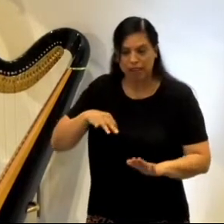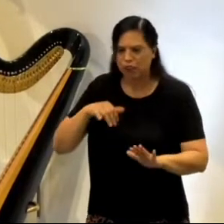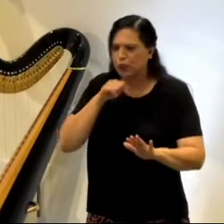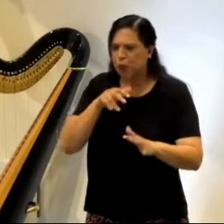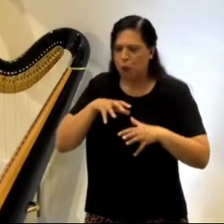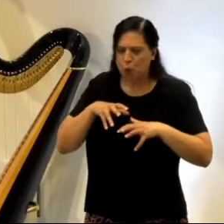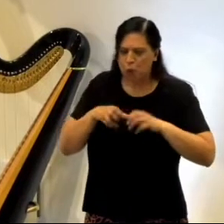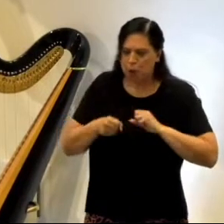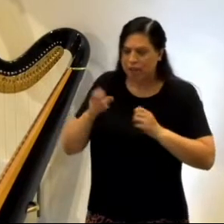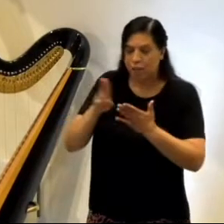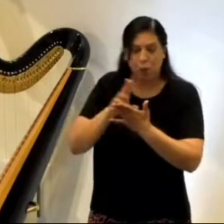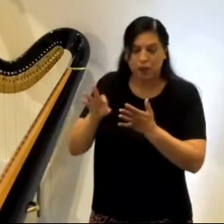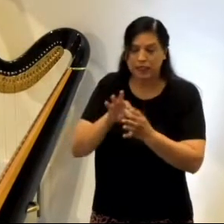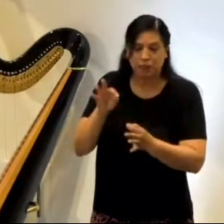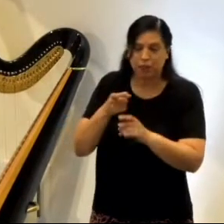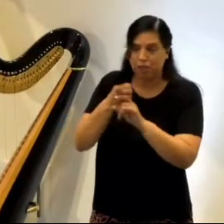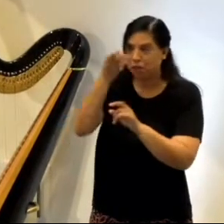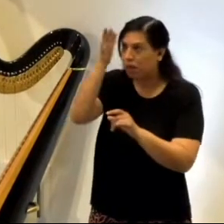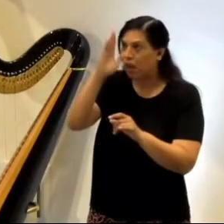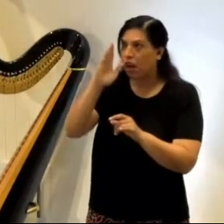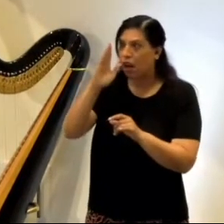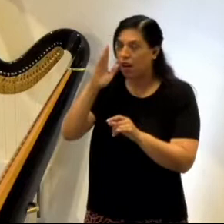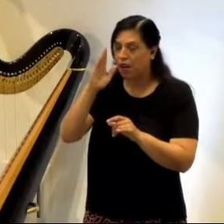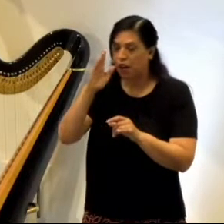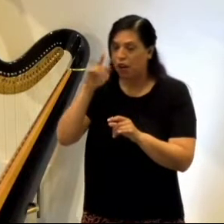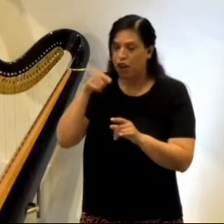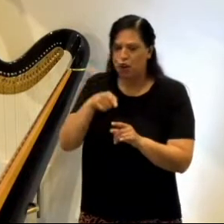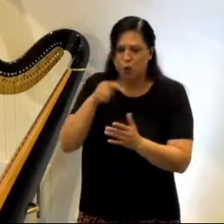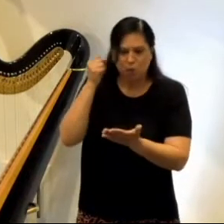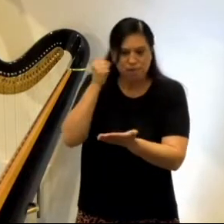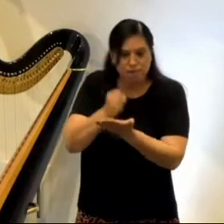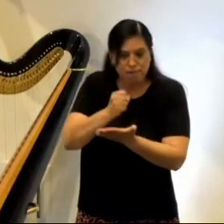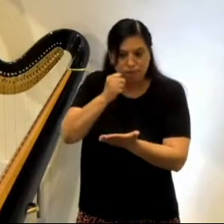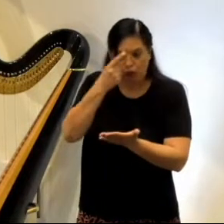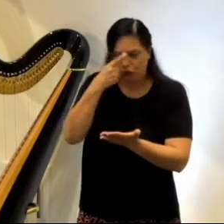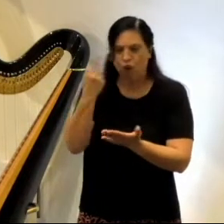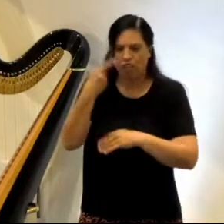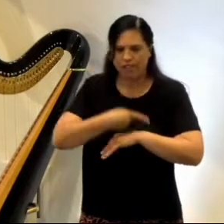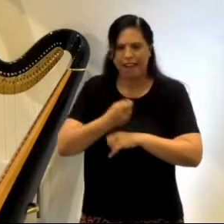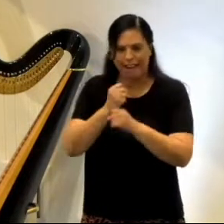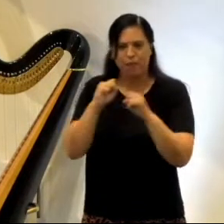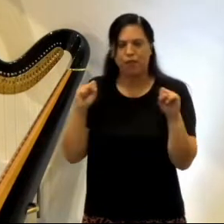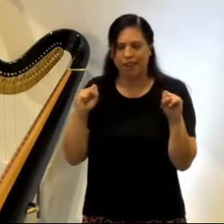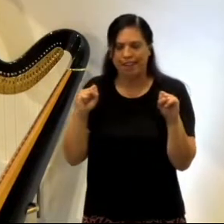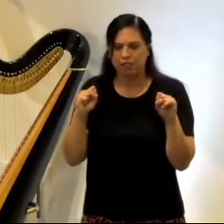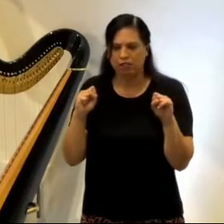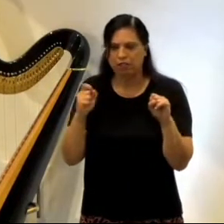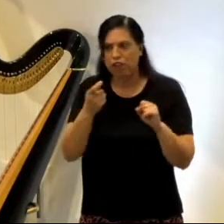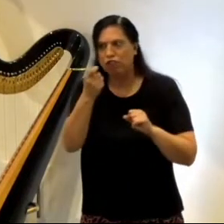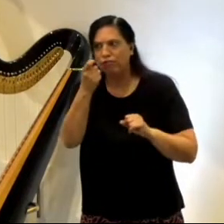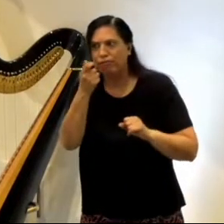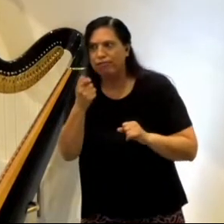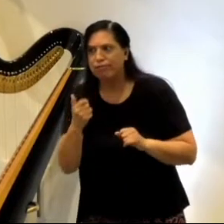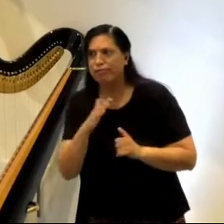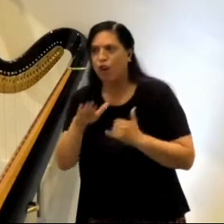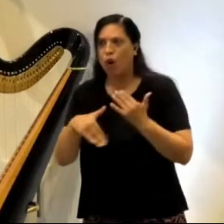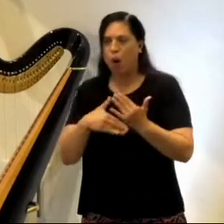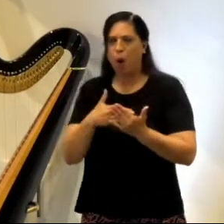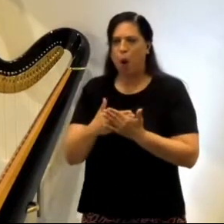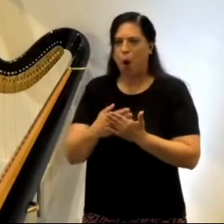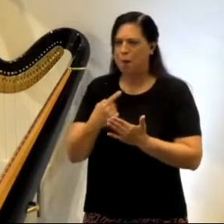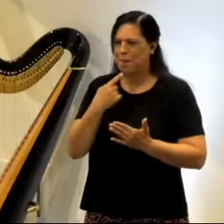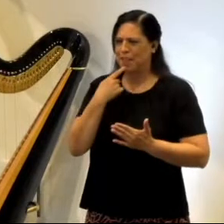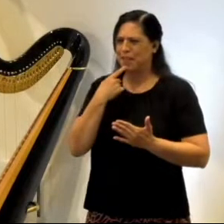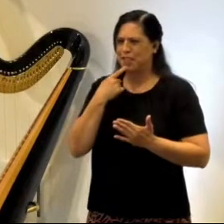Holy Spirit of God, with whom you were sealed for the day of redemption. Get rid of all bitterness, rage and anger, brawling